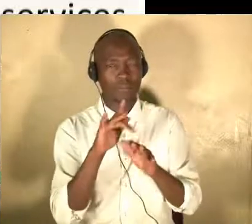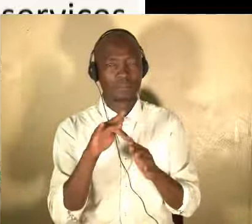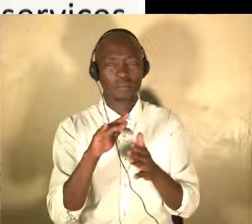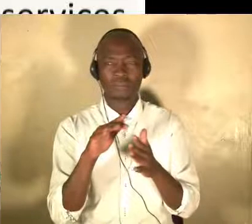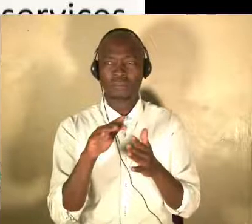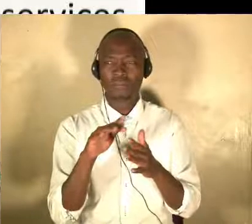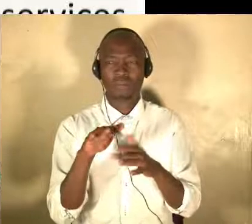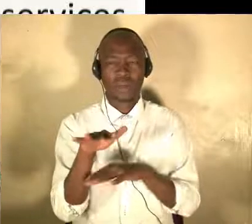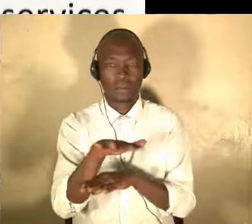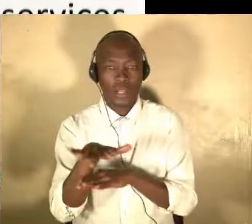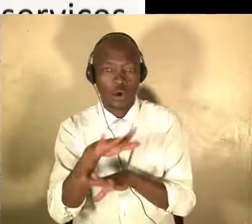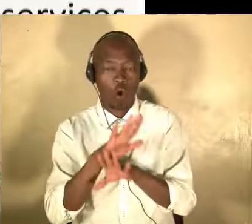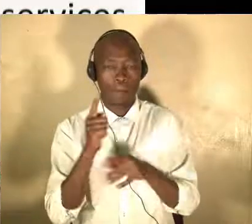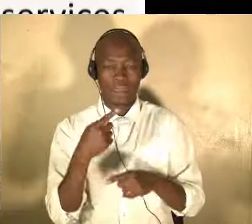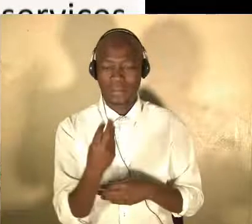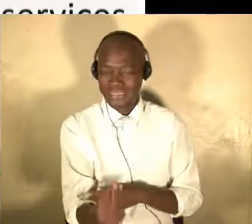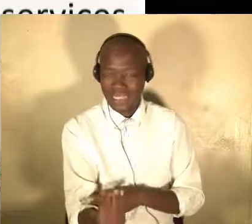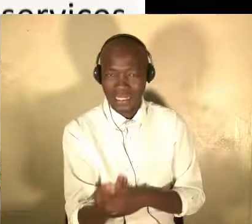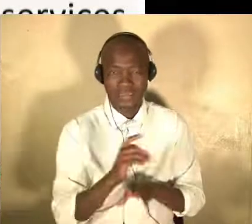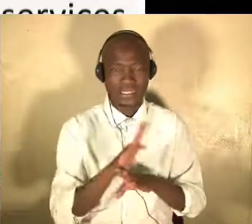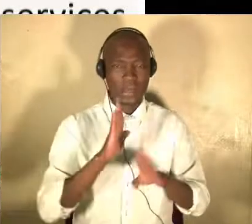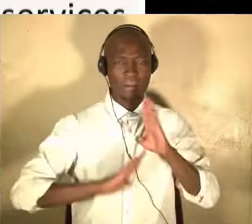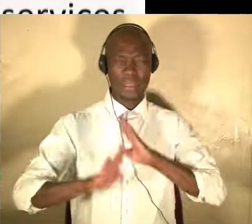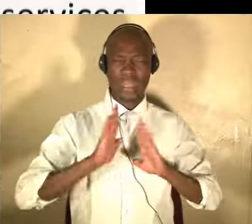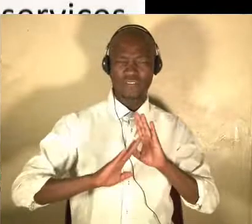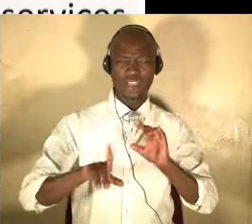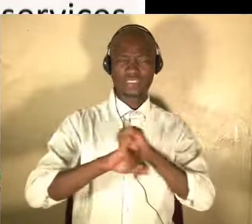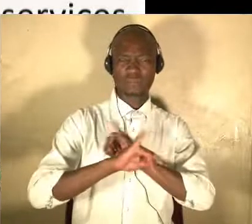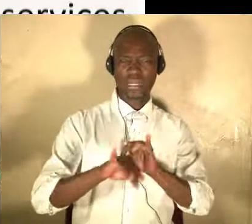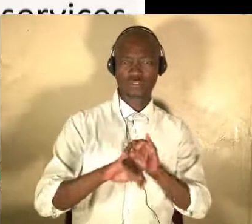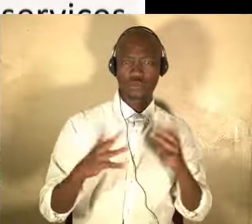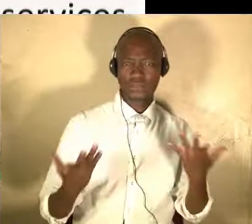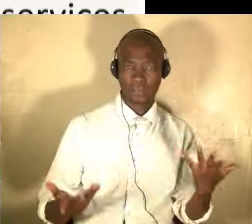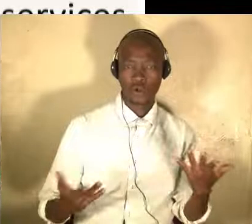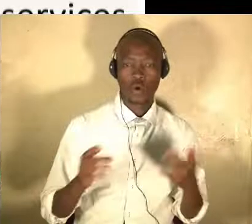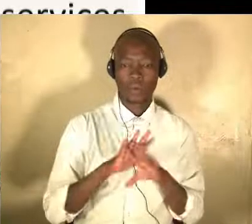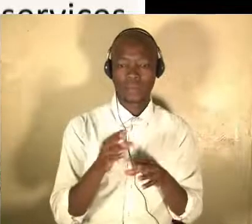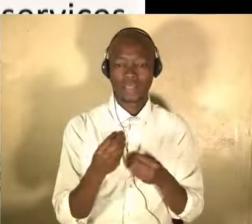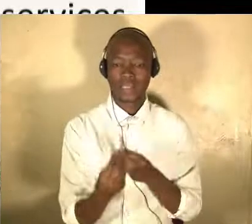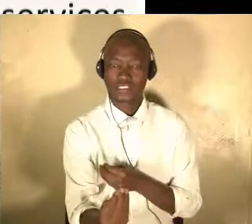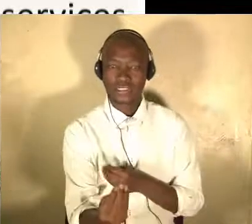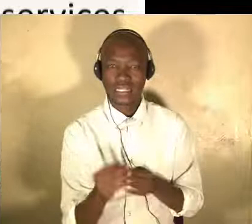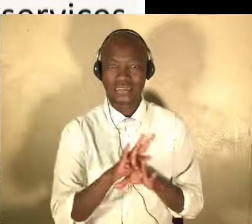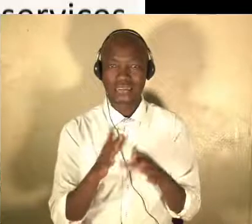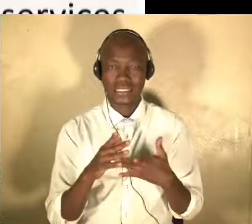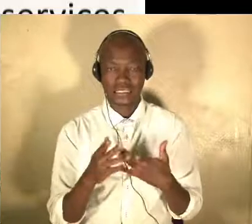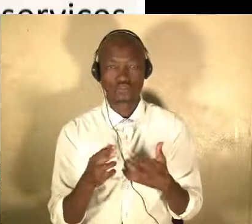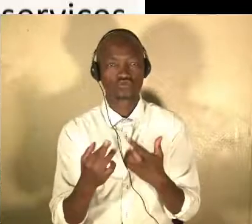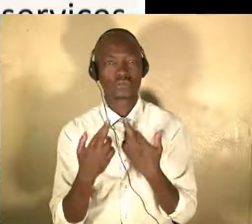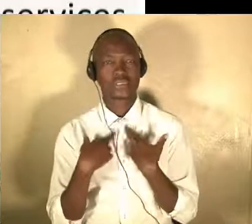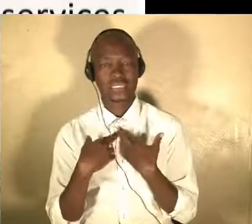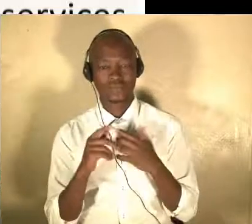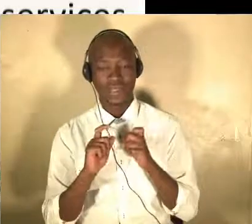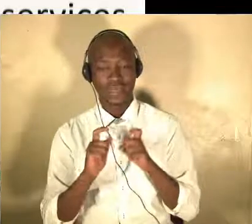a child behaves in a particular manner, and that child is not receiving the immediate